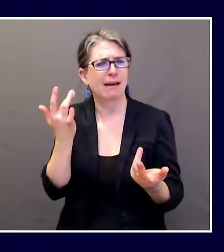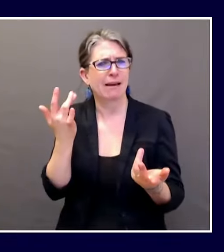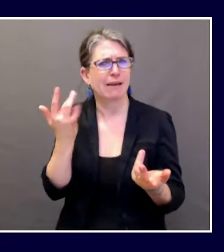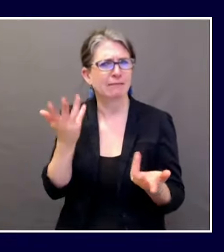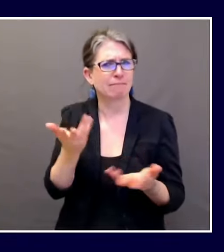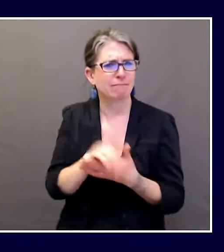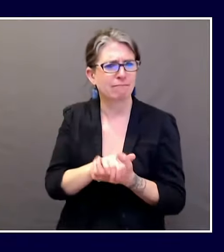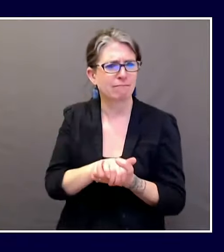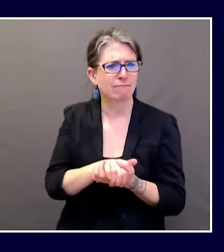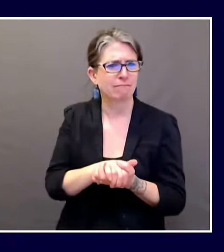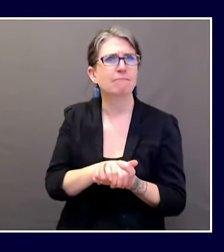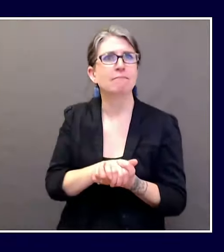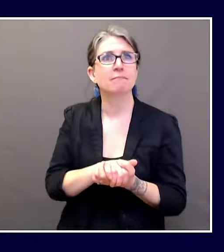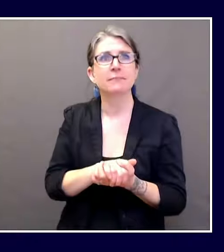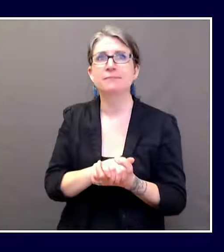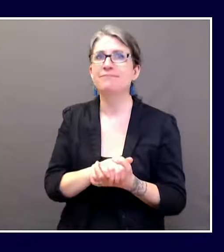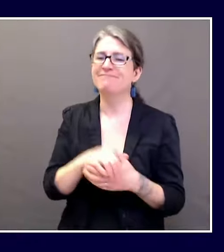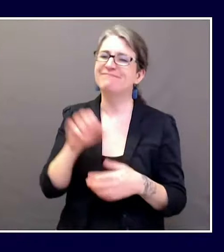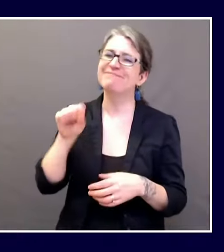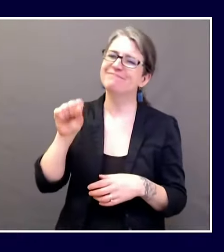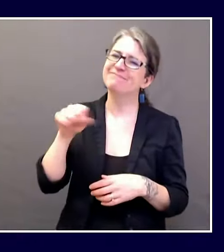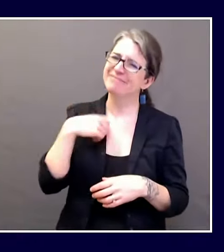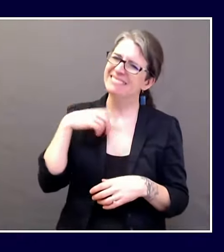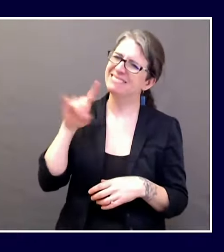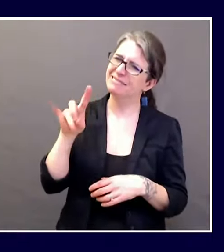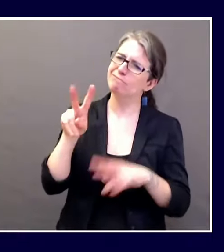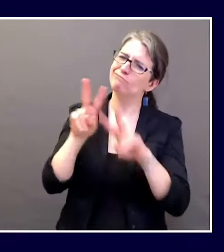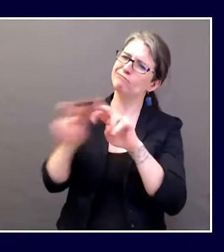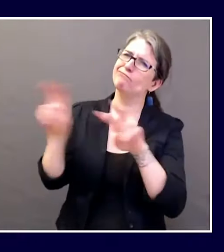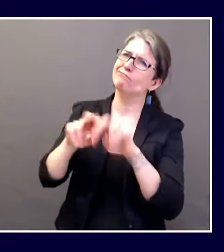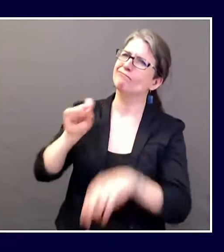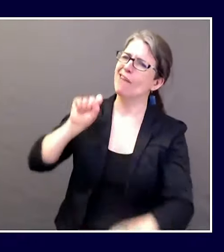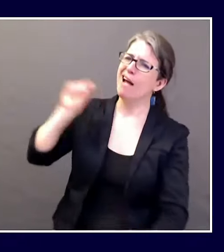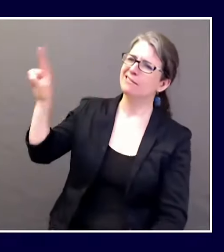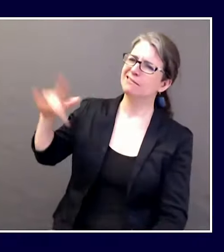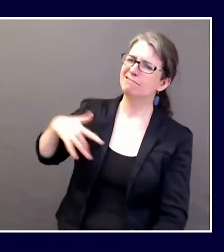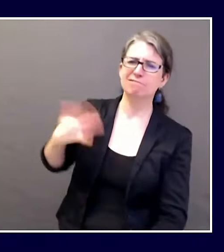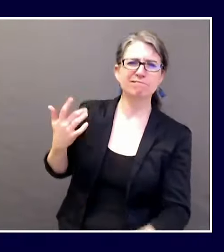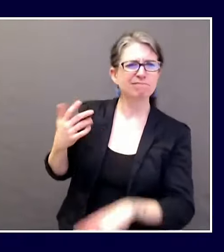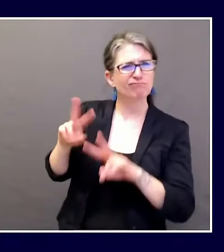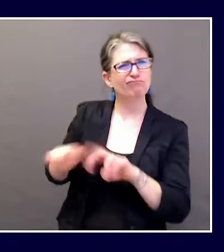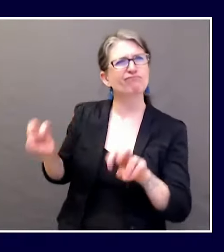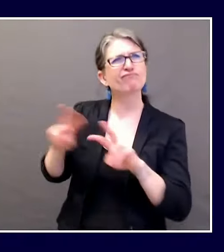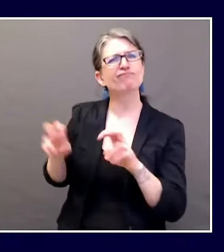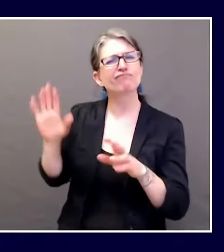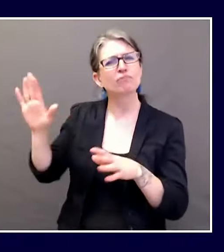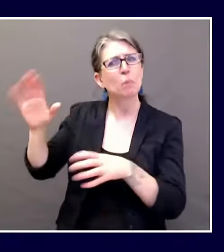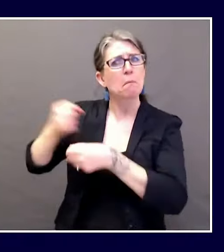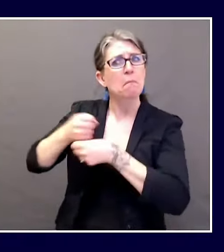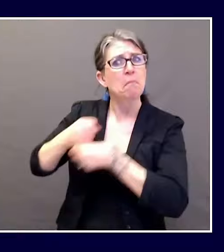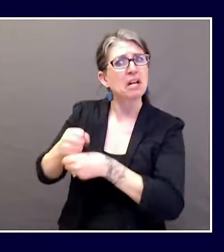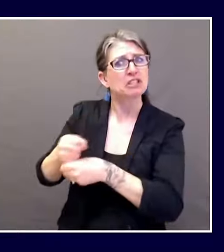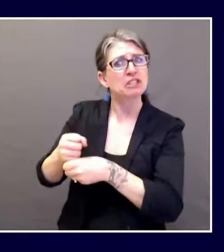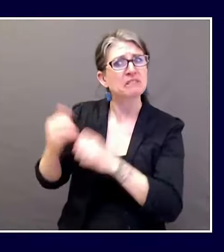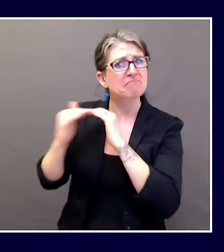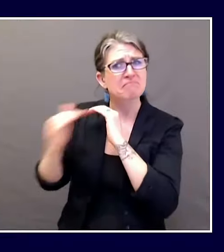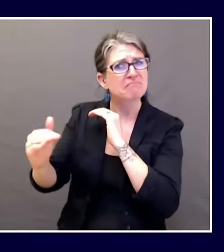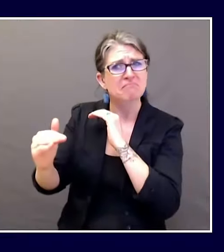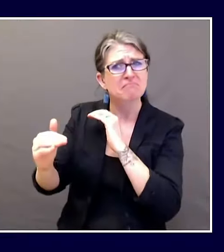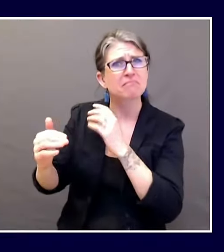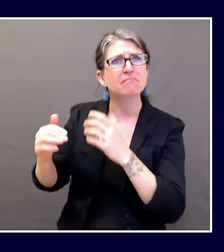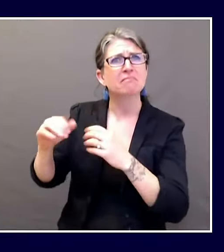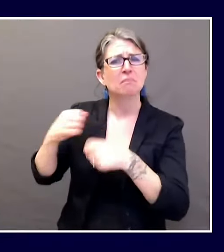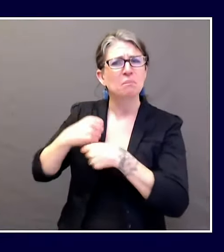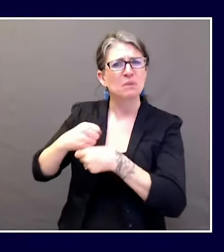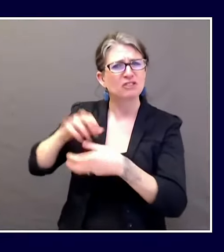front? How are they thinking about the future of vaccine and vaccination supply? To your particular question, a lot of